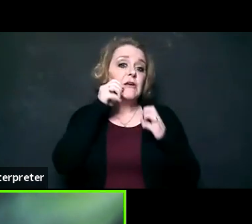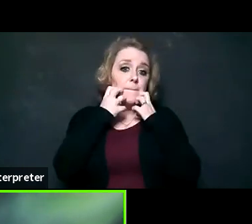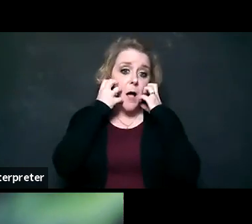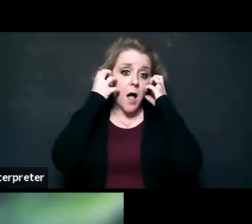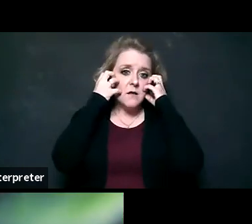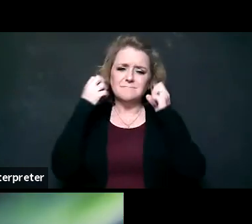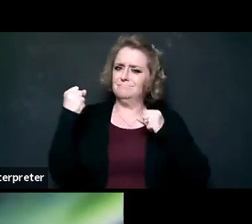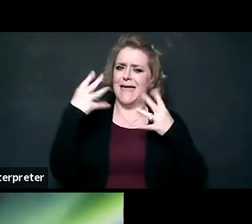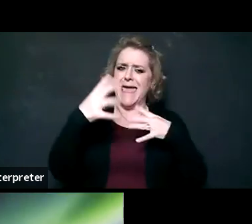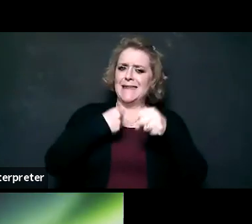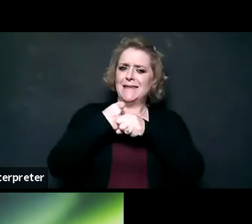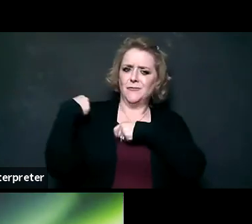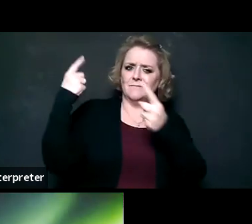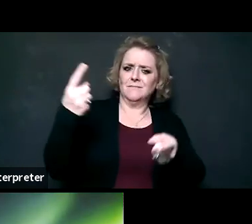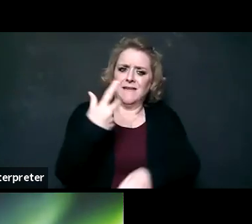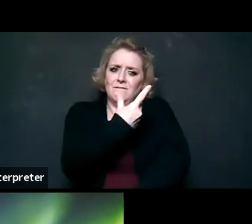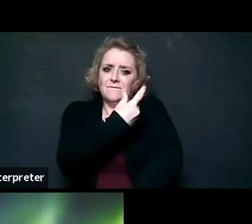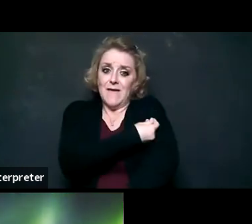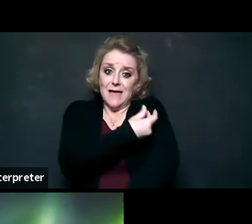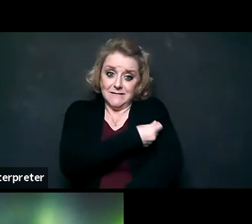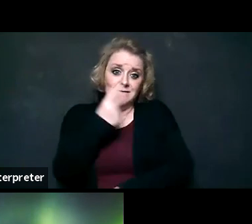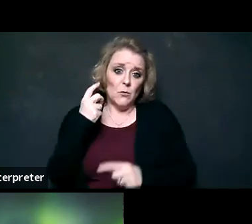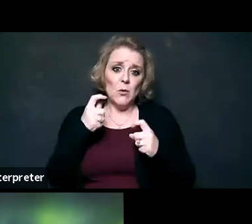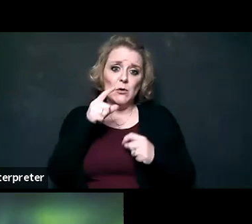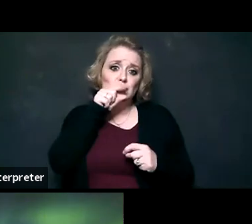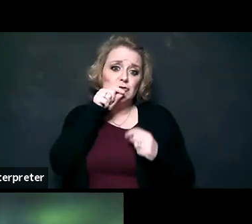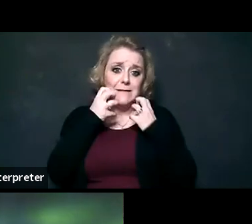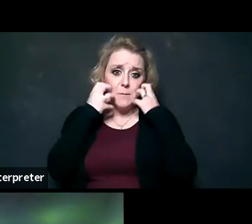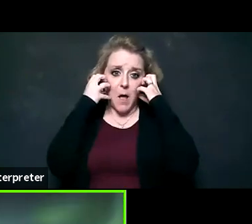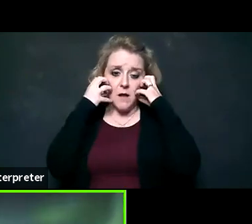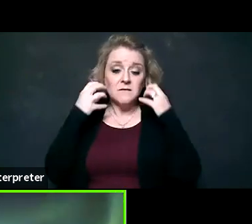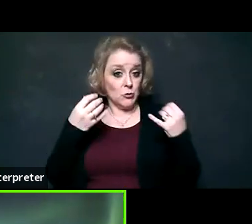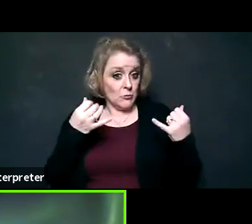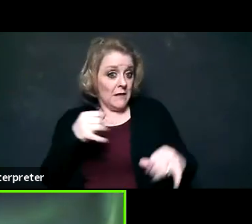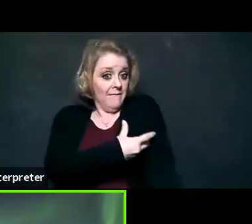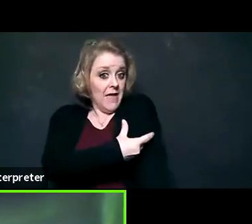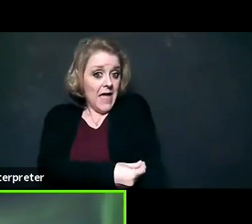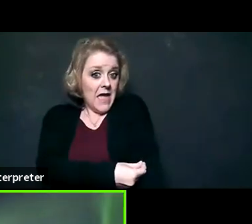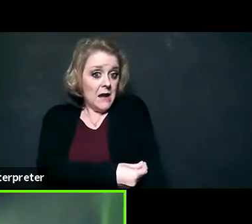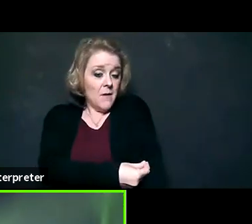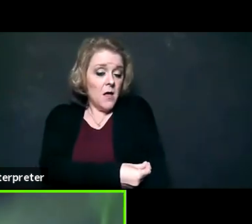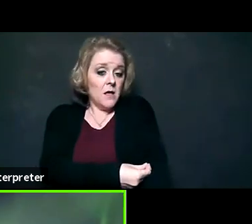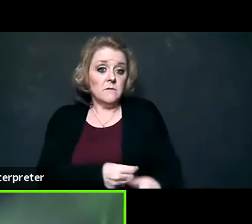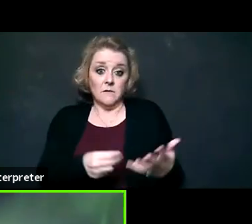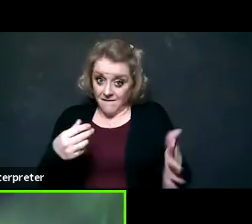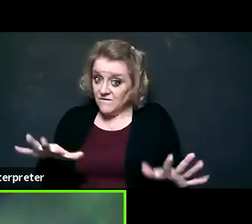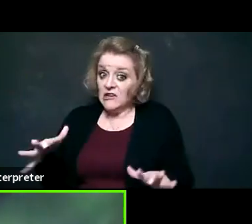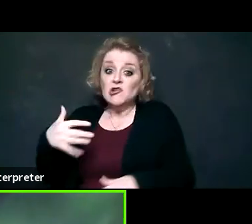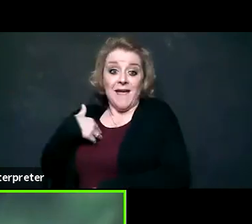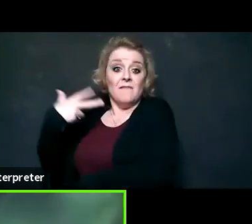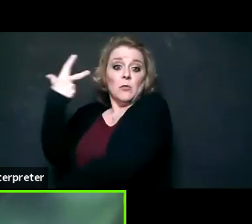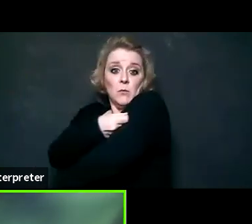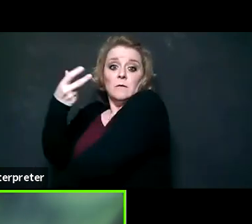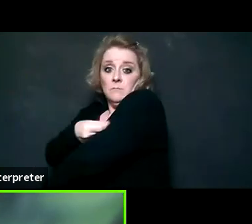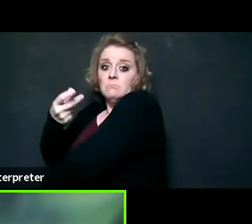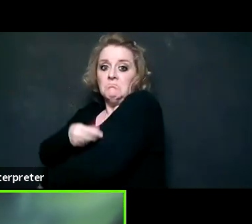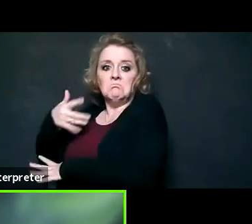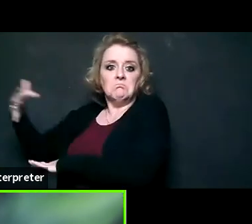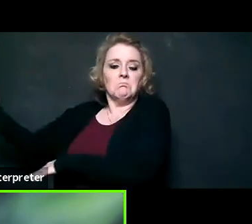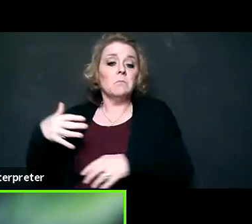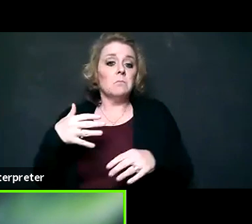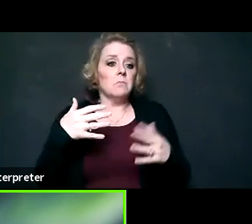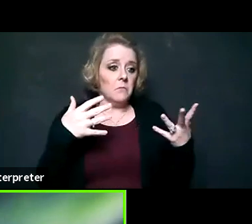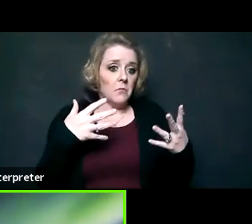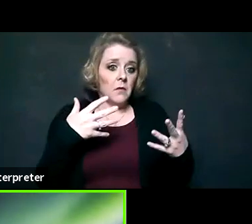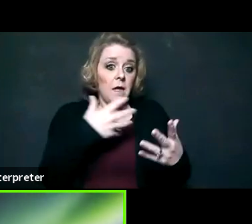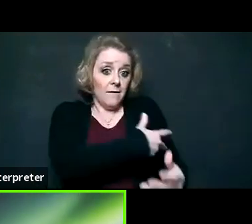for years. You can still take antibody tests. And so, gosh, I know I got the 3 shots. My antibody's still negative. What do I do?